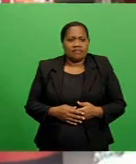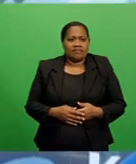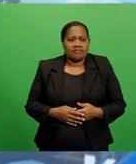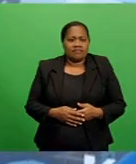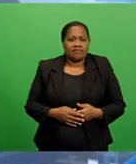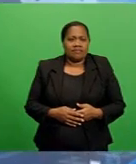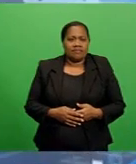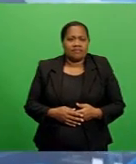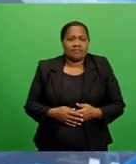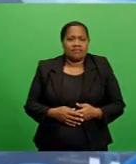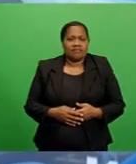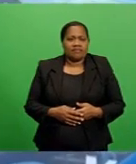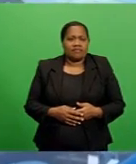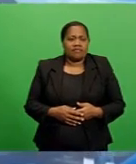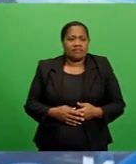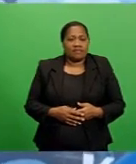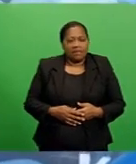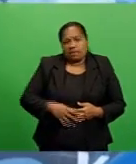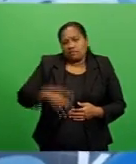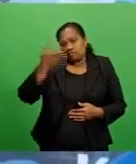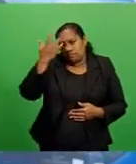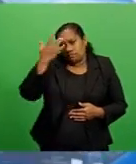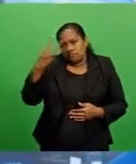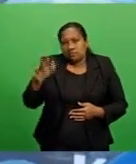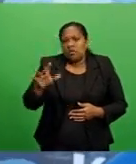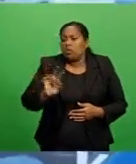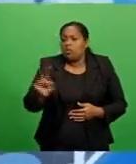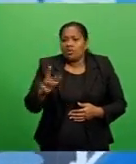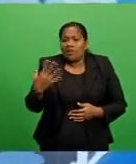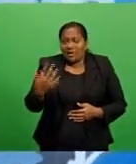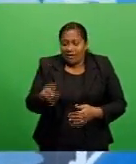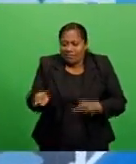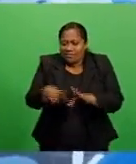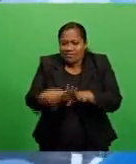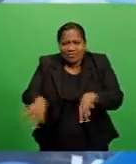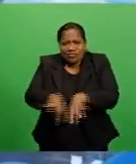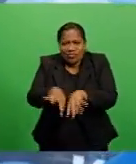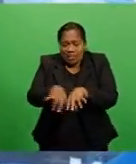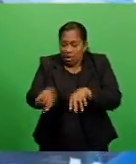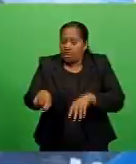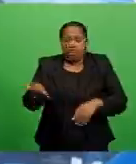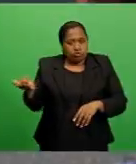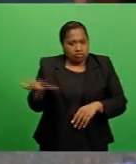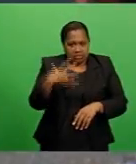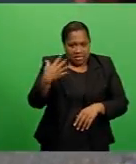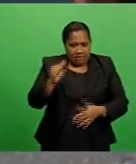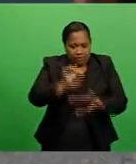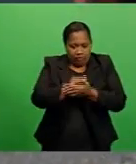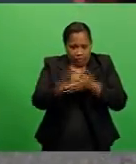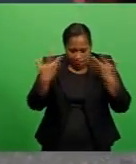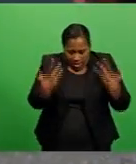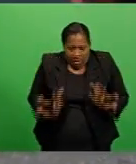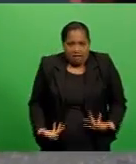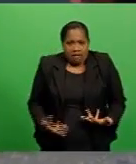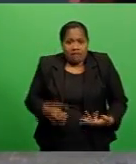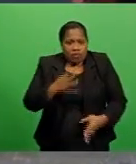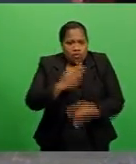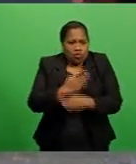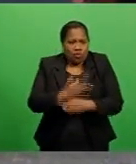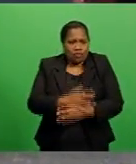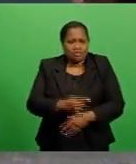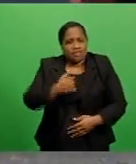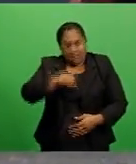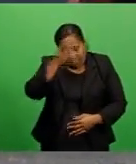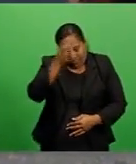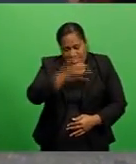stuff. You never know what is in someone's trash, and they need to have the right gear for the job. I believe they should have the